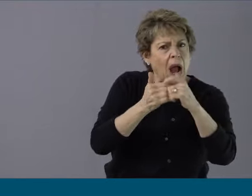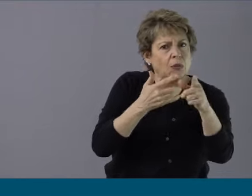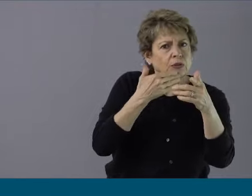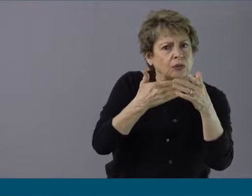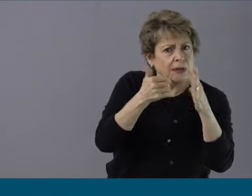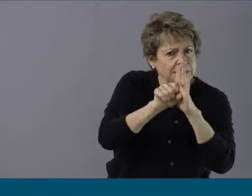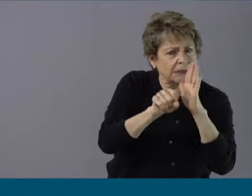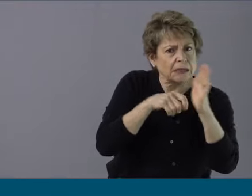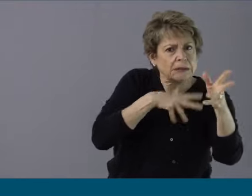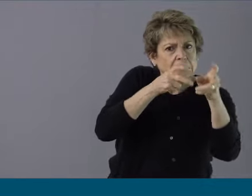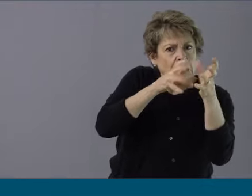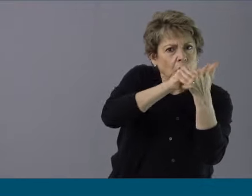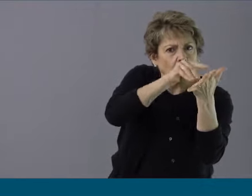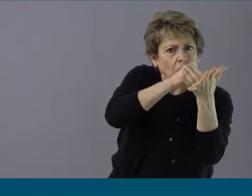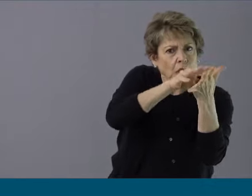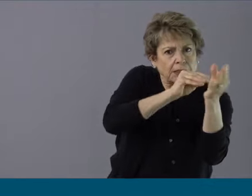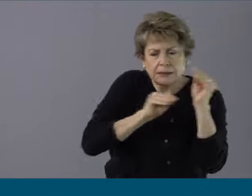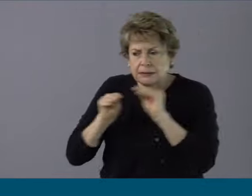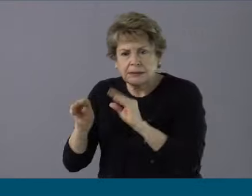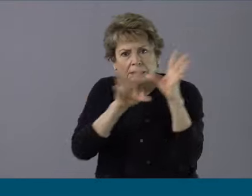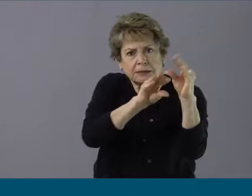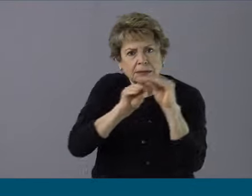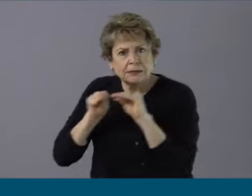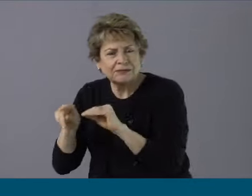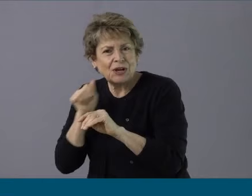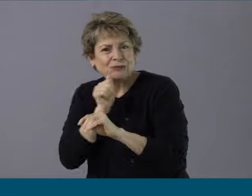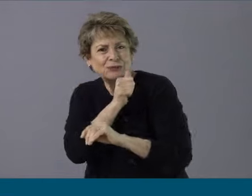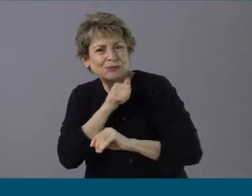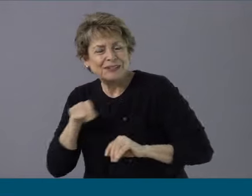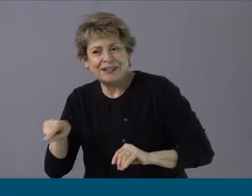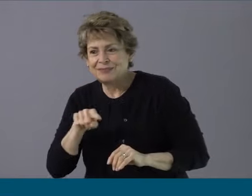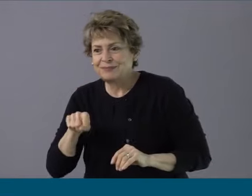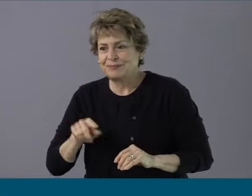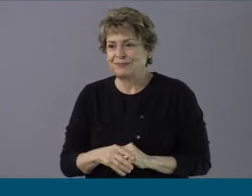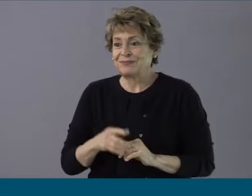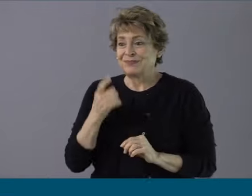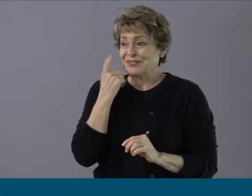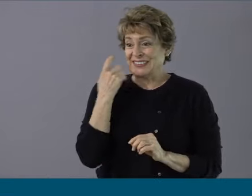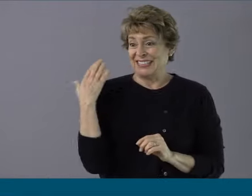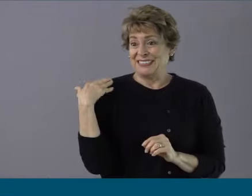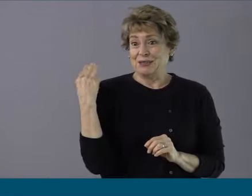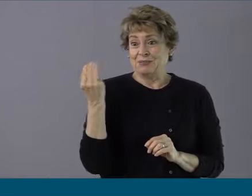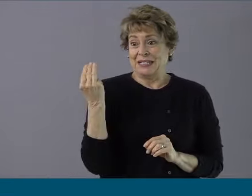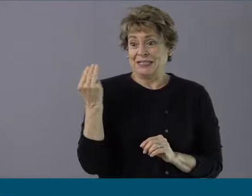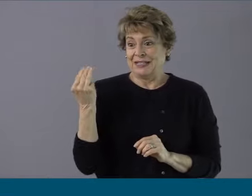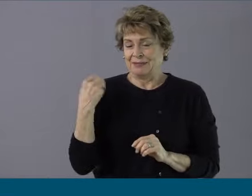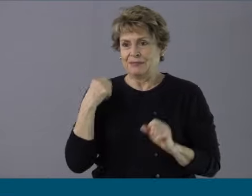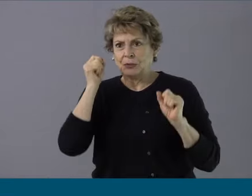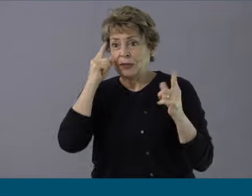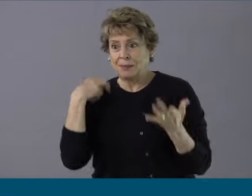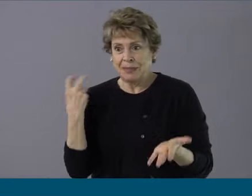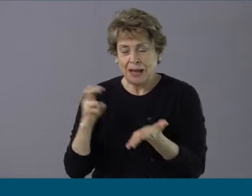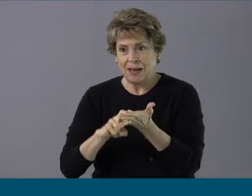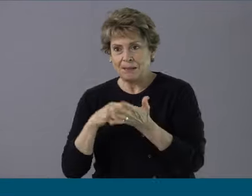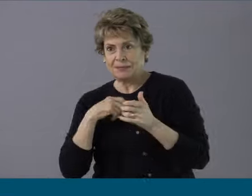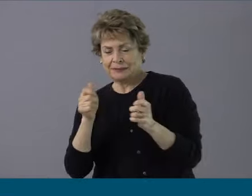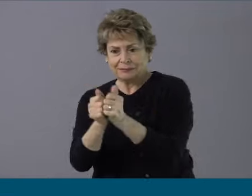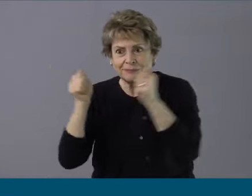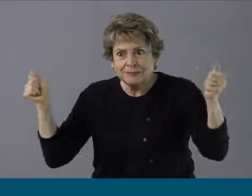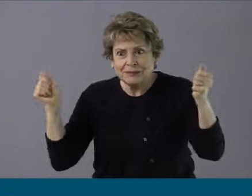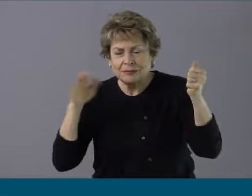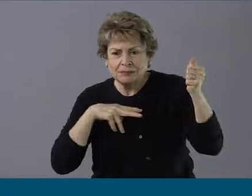up very early this Monday morning and pulled up this page. I kept looking at it. I thought maybe